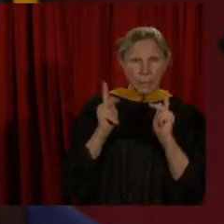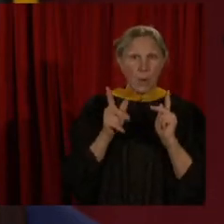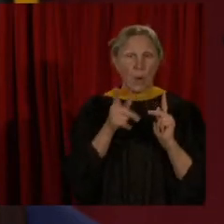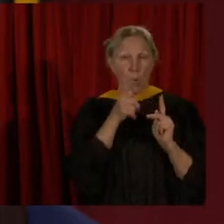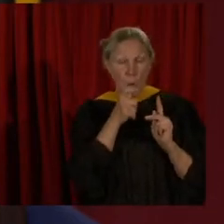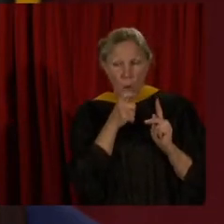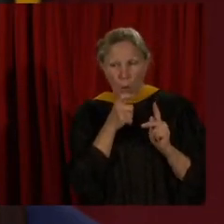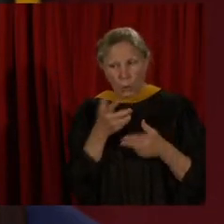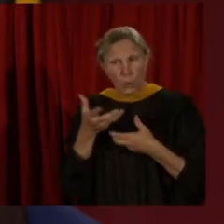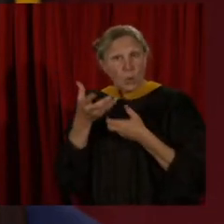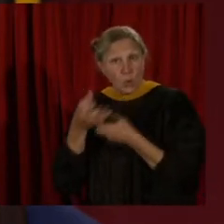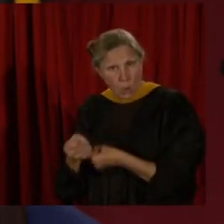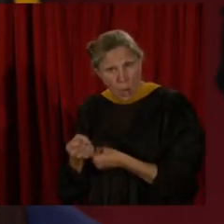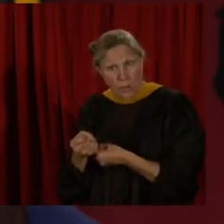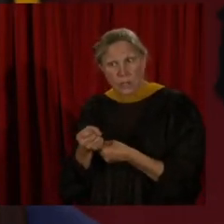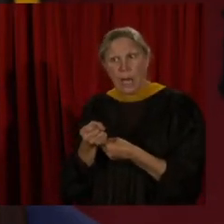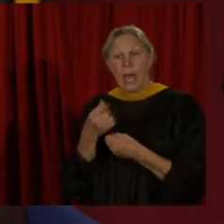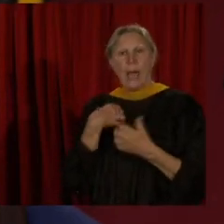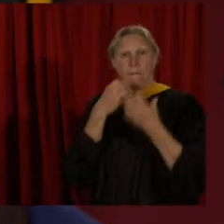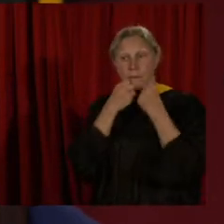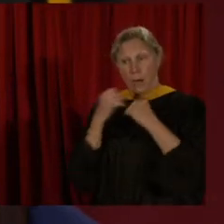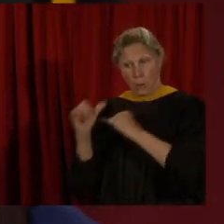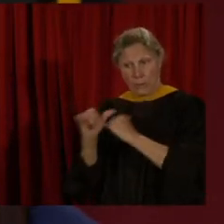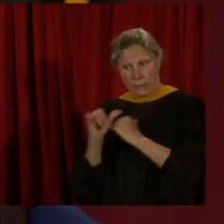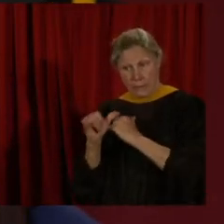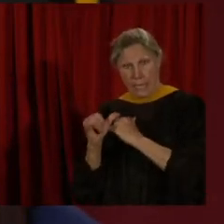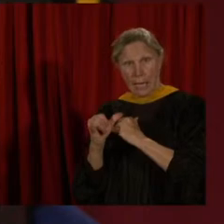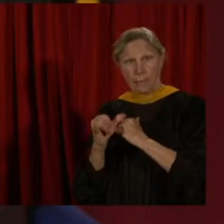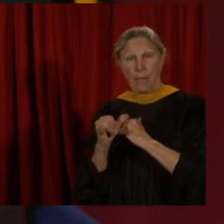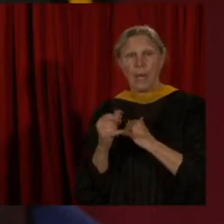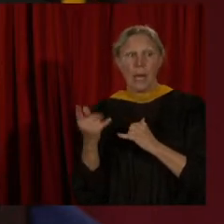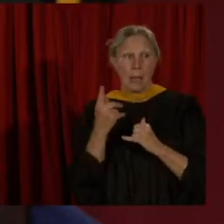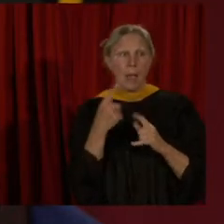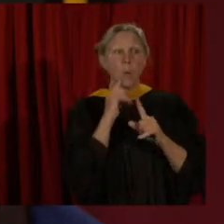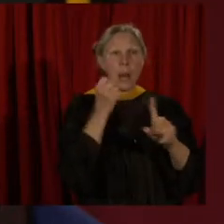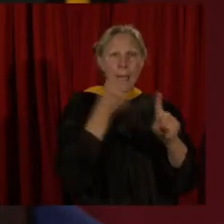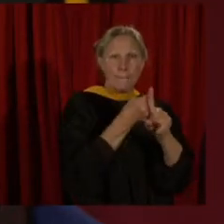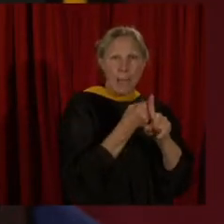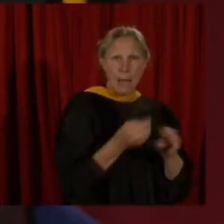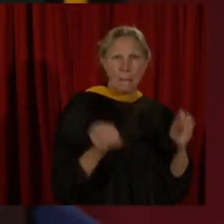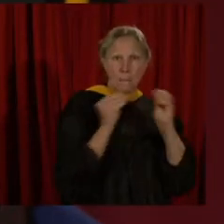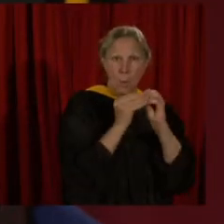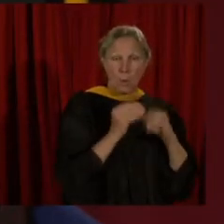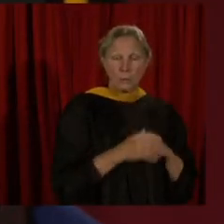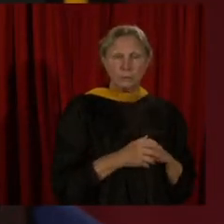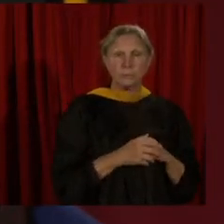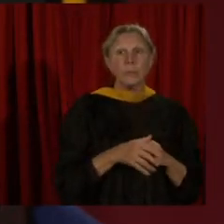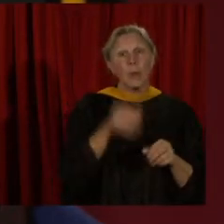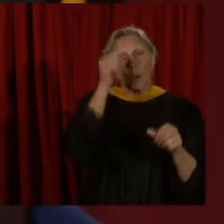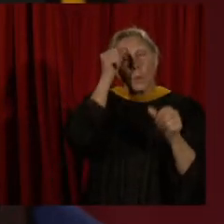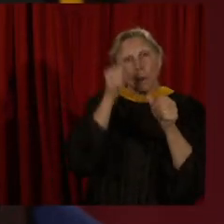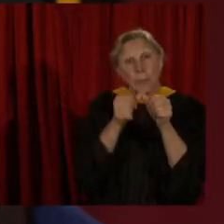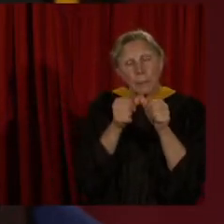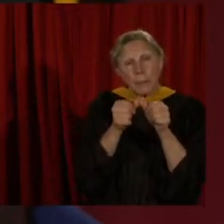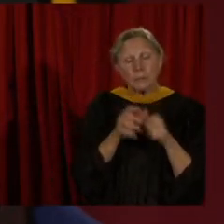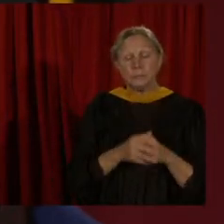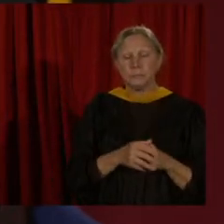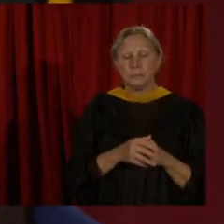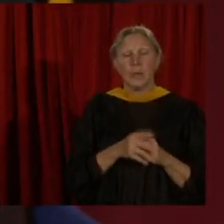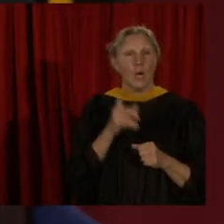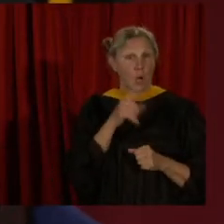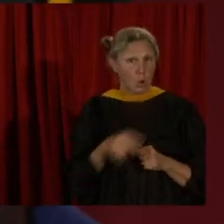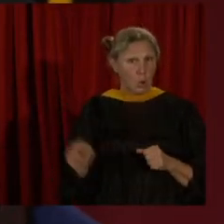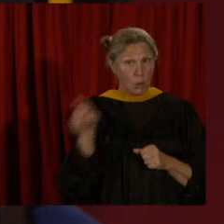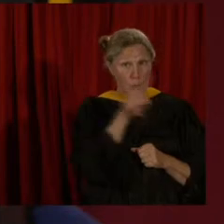share trust and strong values, it can be much more impactful. Remember, you will make